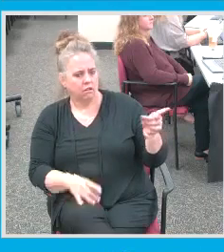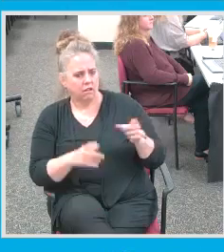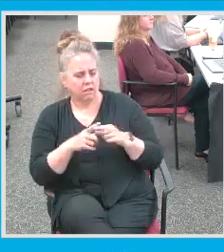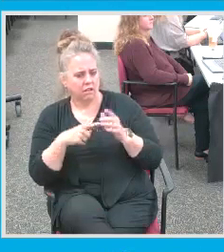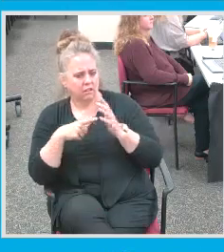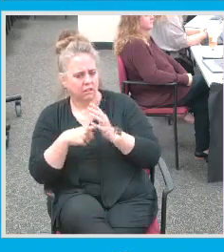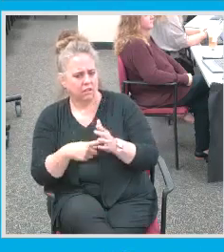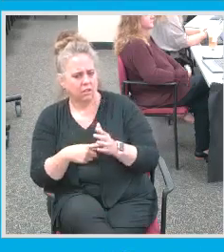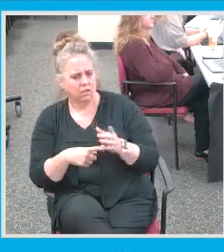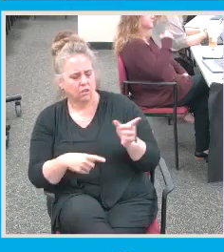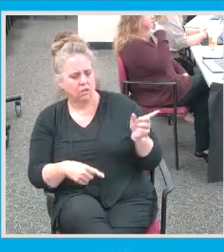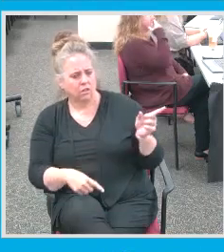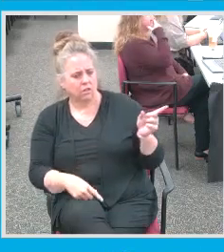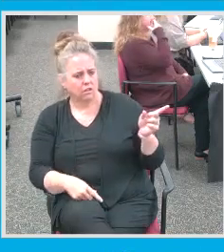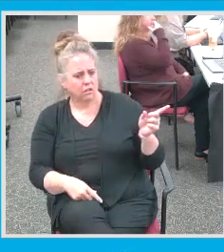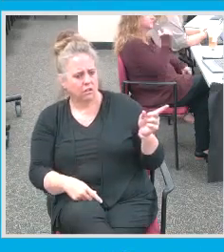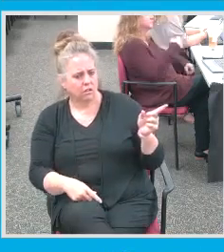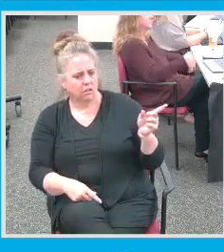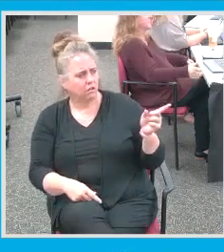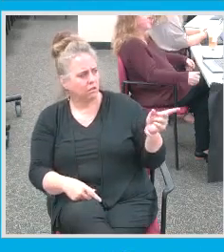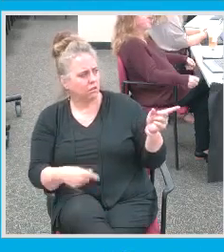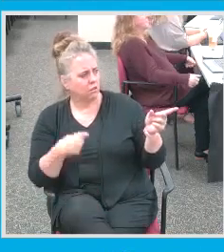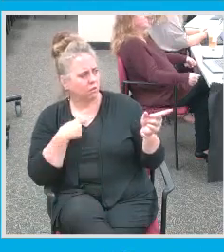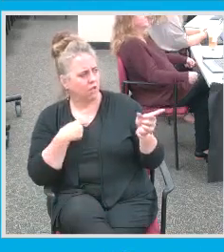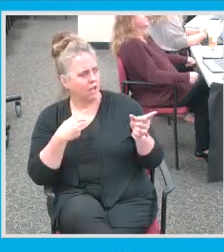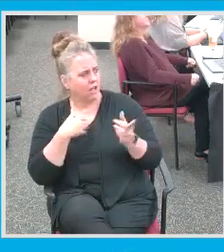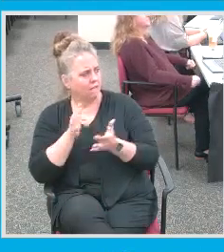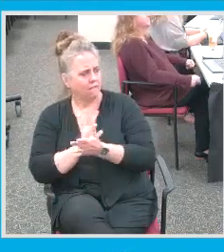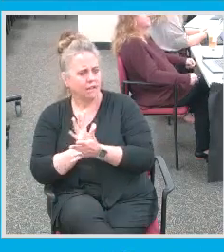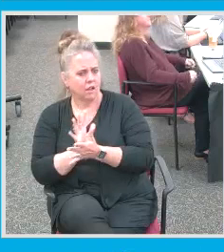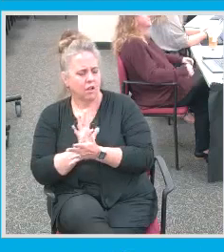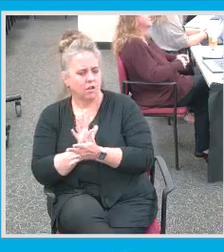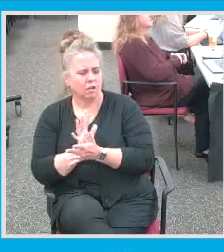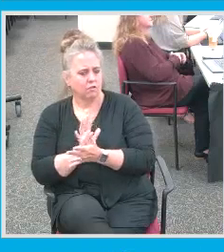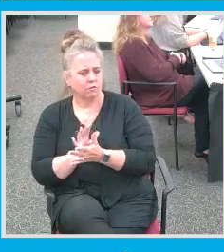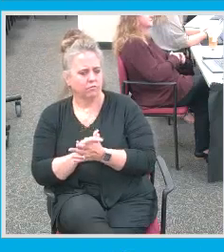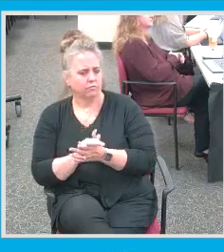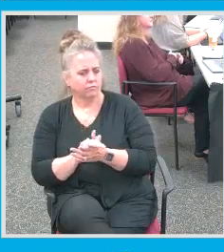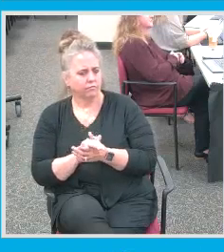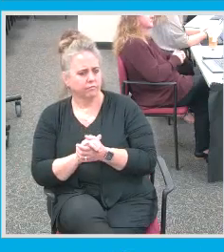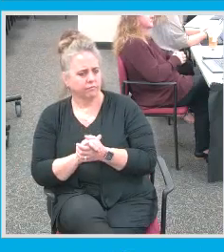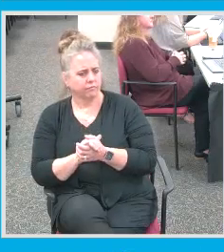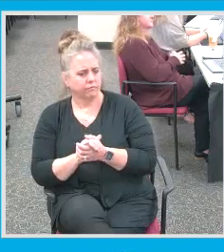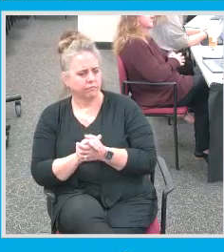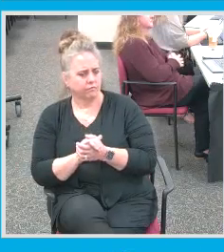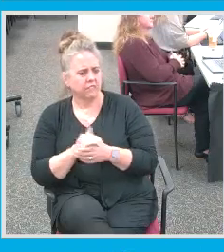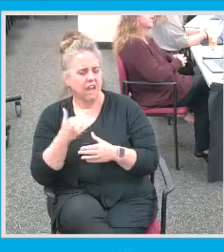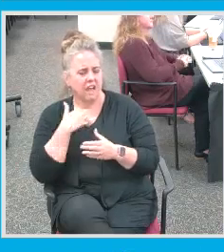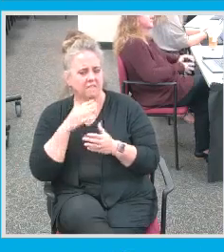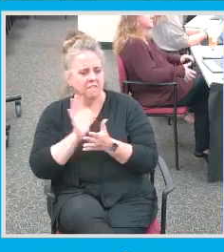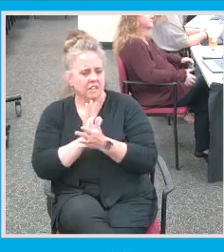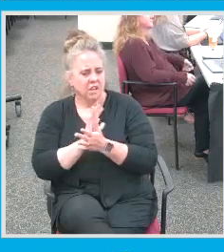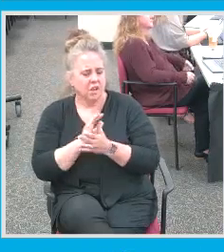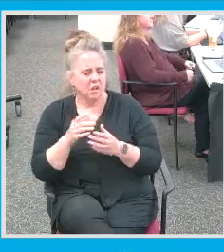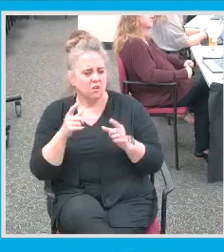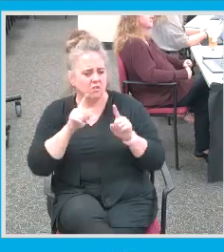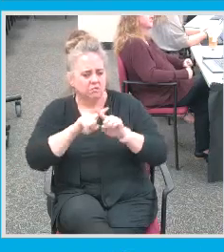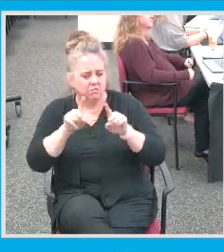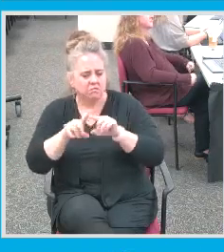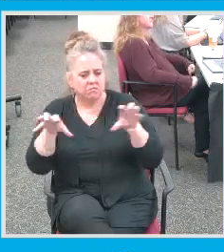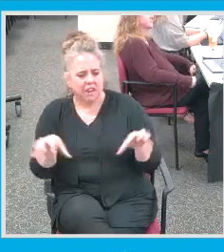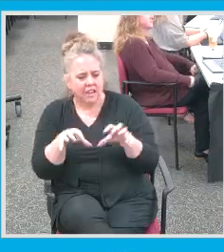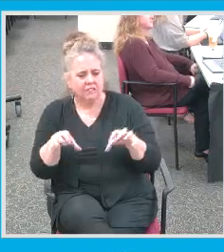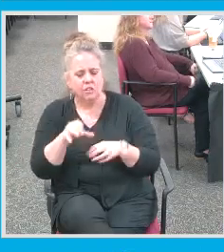Okay, we had a video to show you guys that our communication specialist put together to show you some of the activities when the kids were doing the bingo games and the word searches,